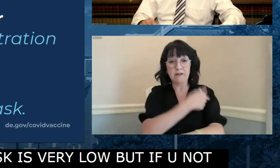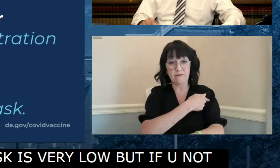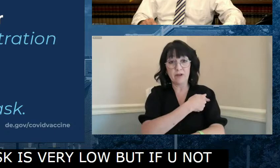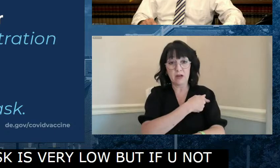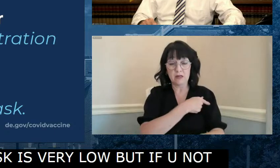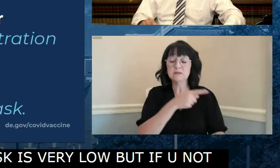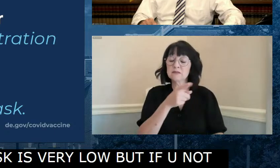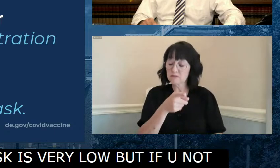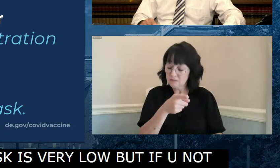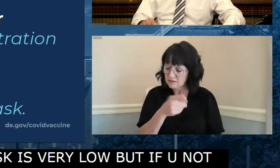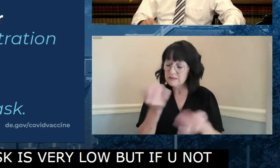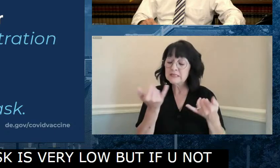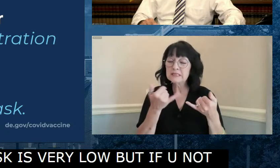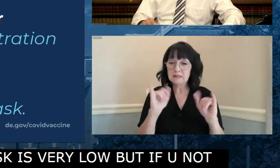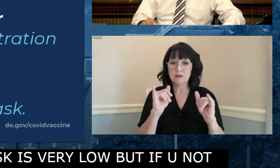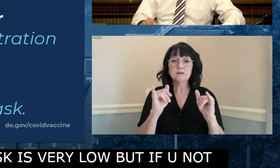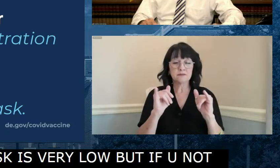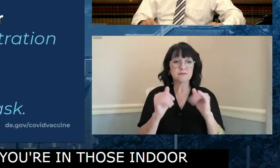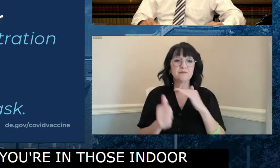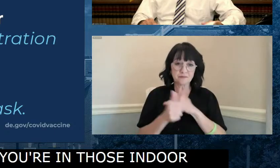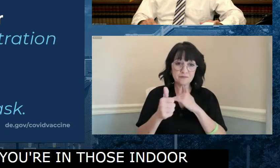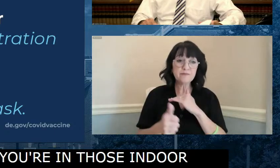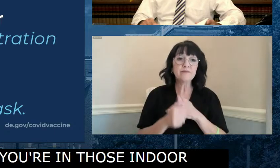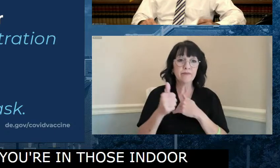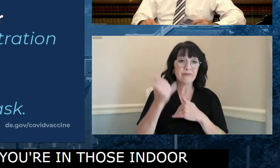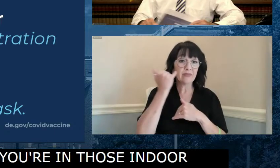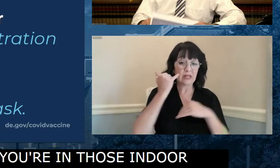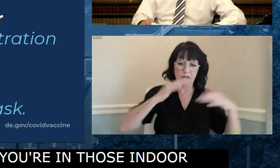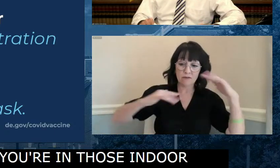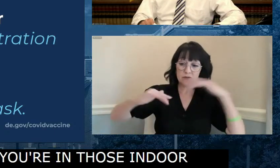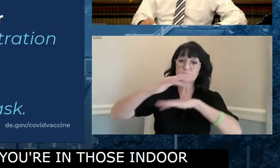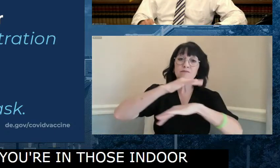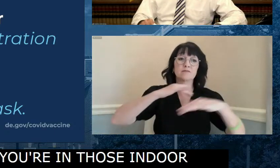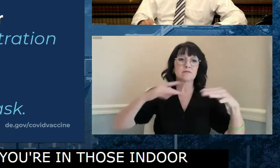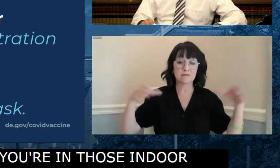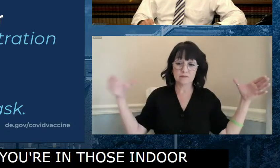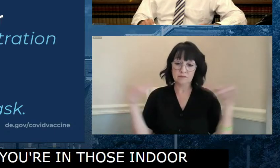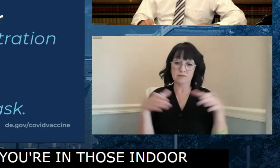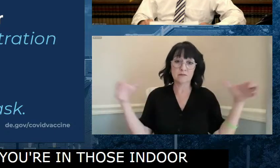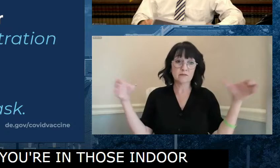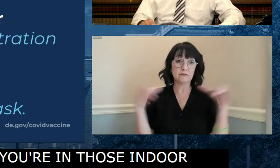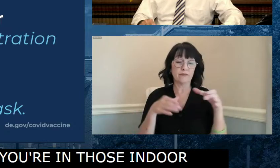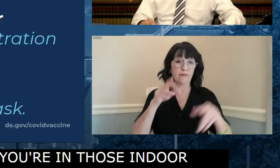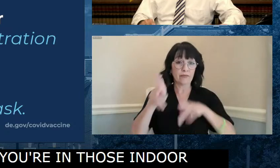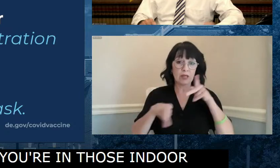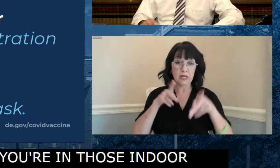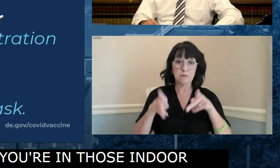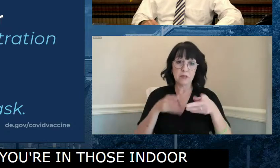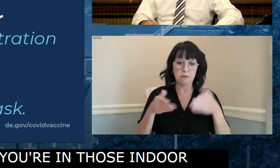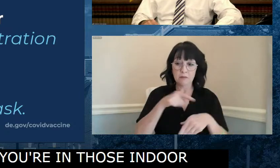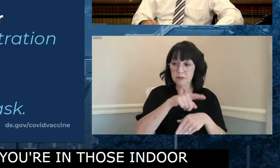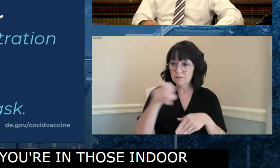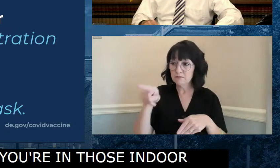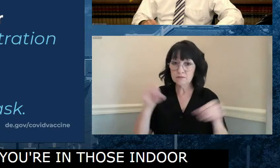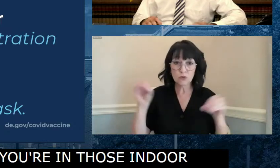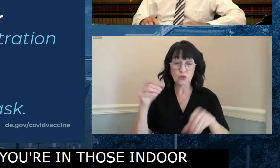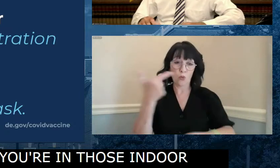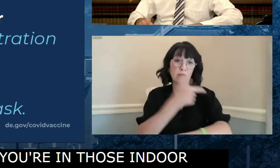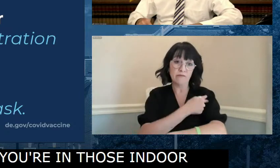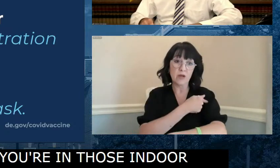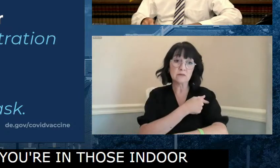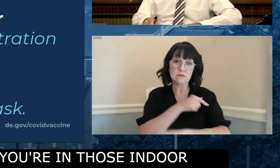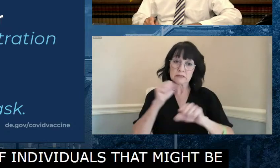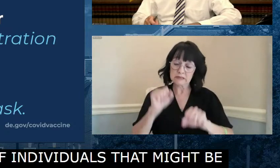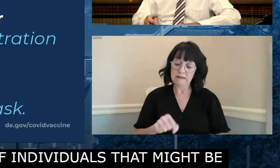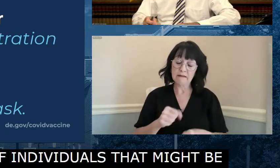spaces, particularly with cohorts of individuals that might be in your demographic. We do